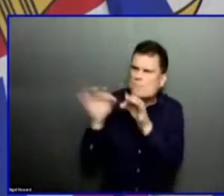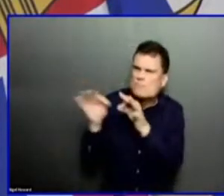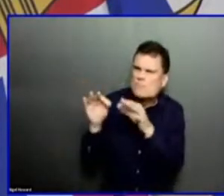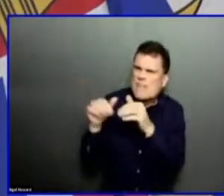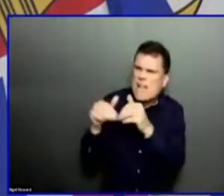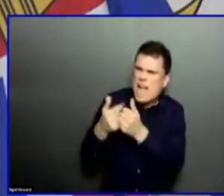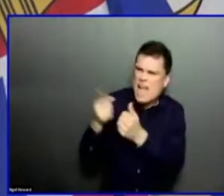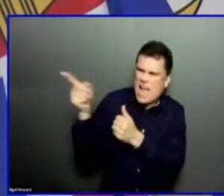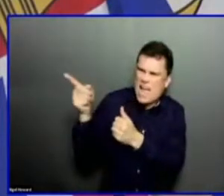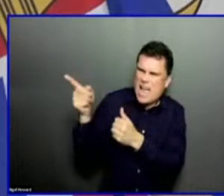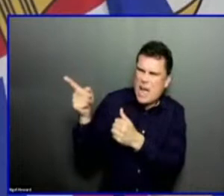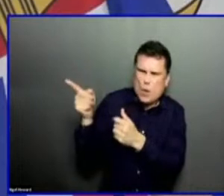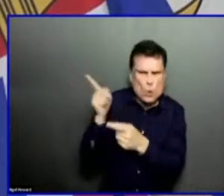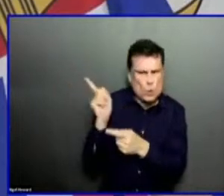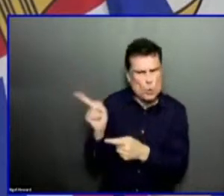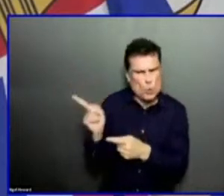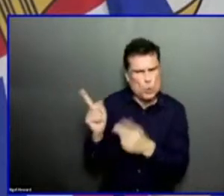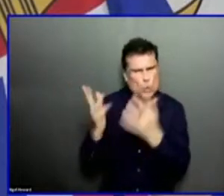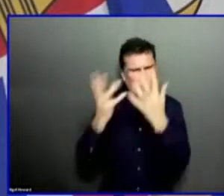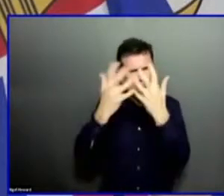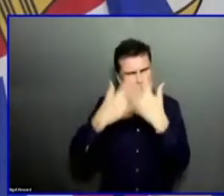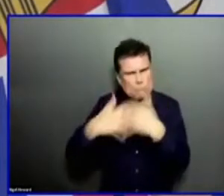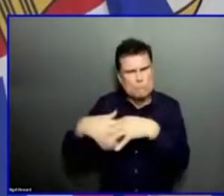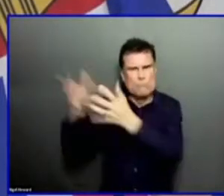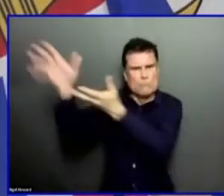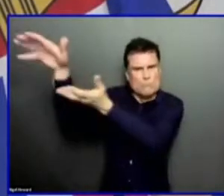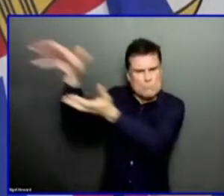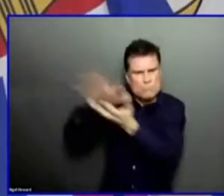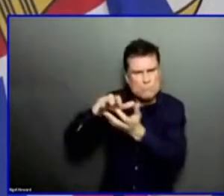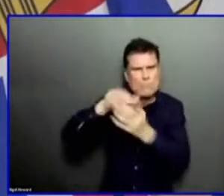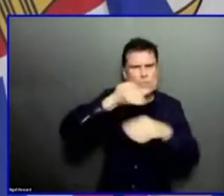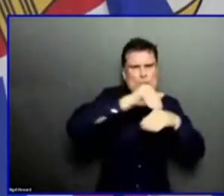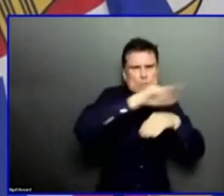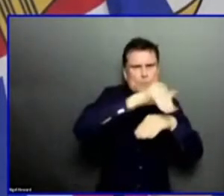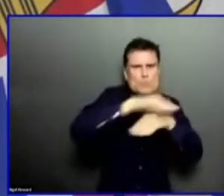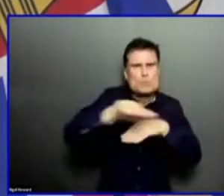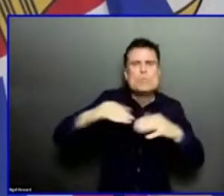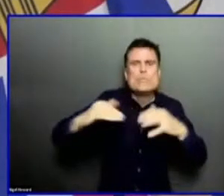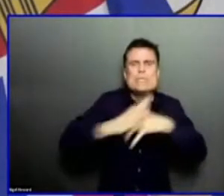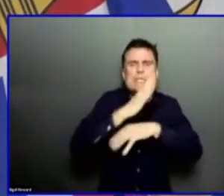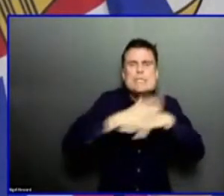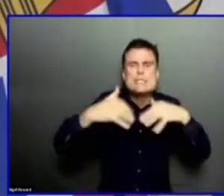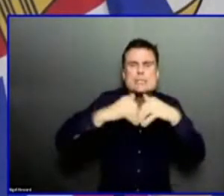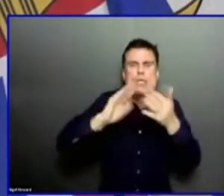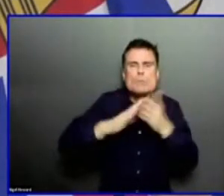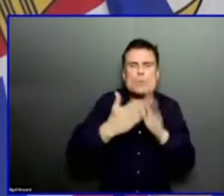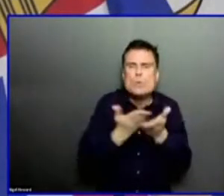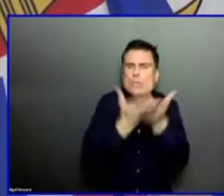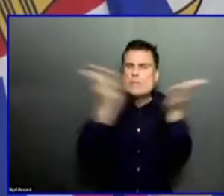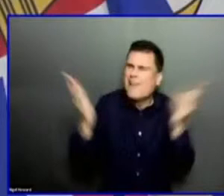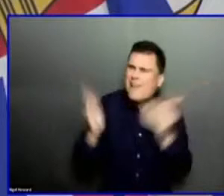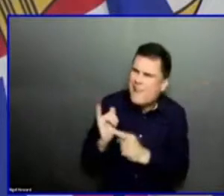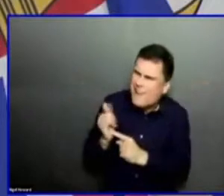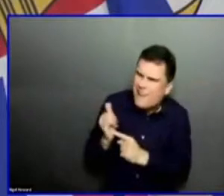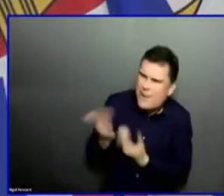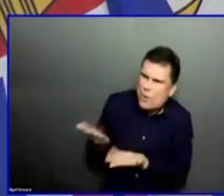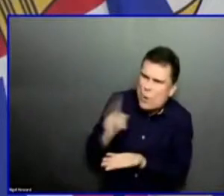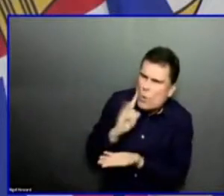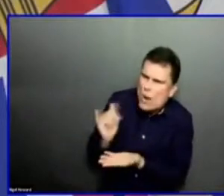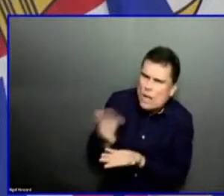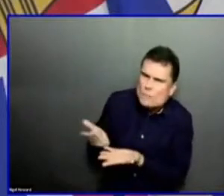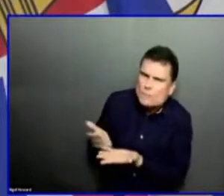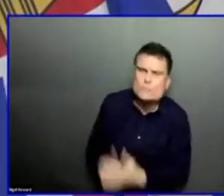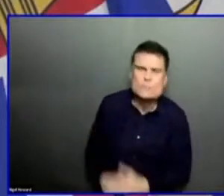answer. The logistics are not my area of expertise. We have many people who are working on that. I can tell you that it